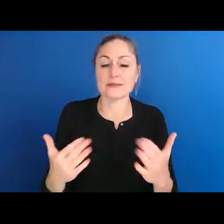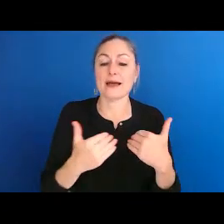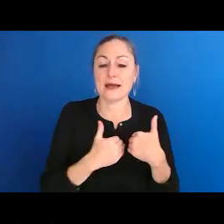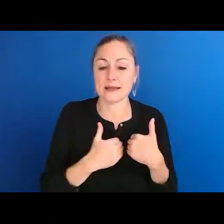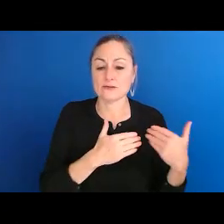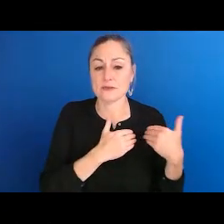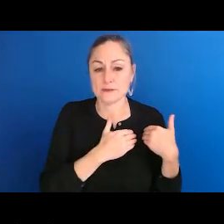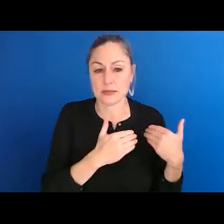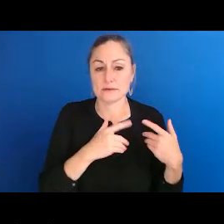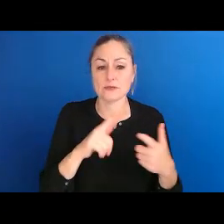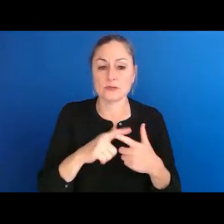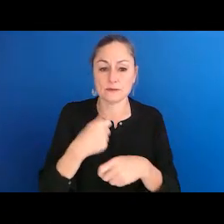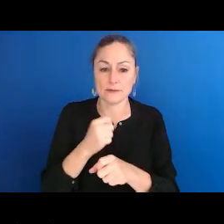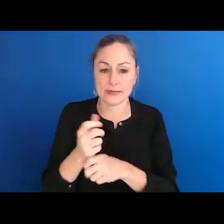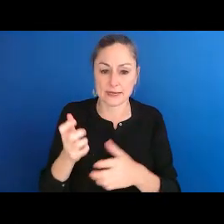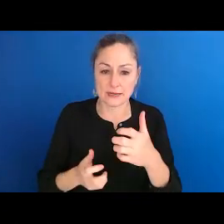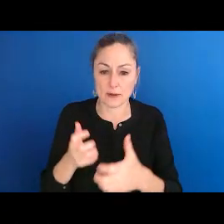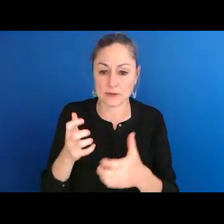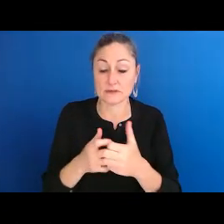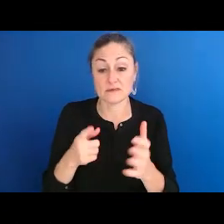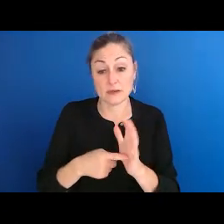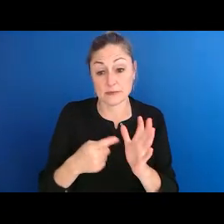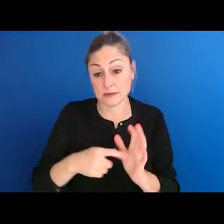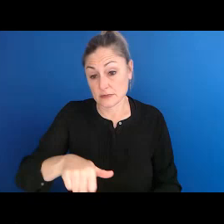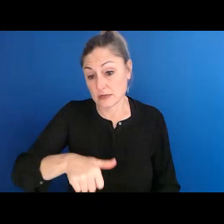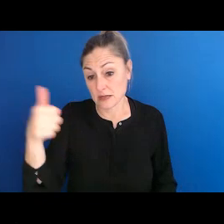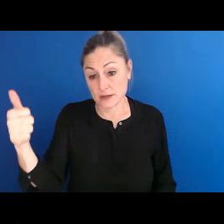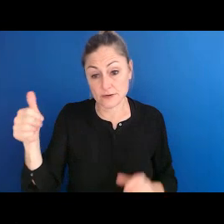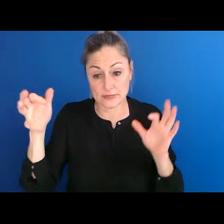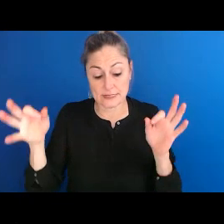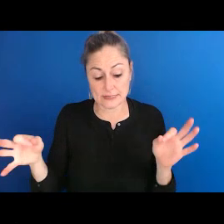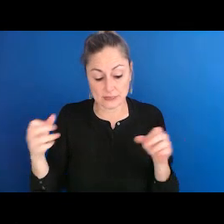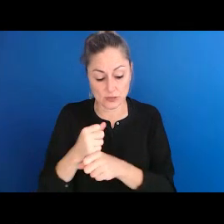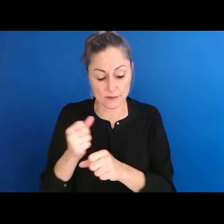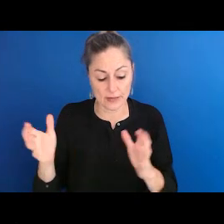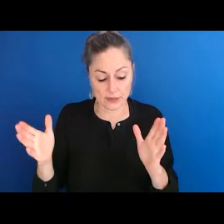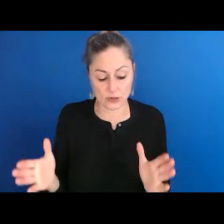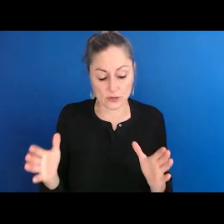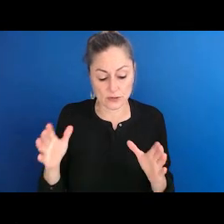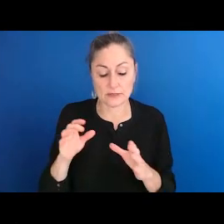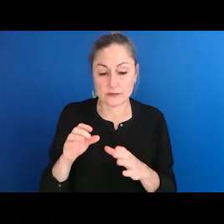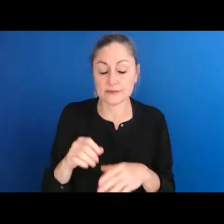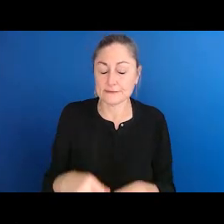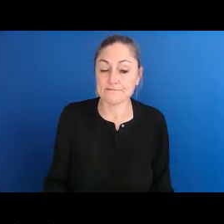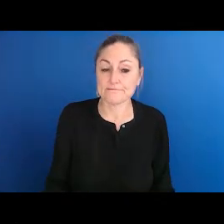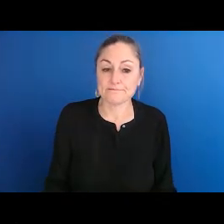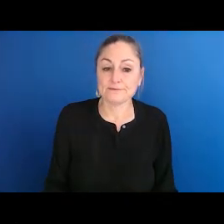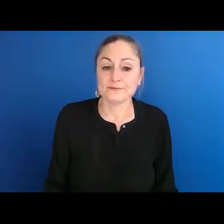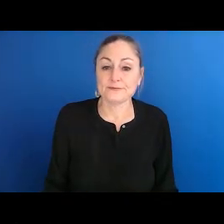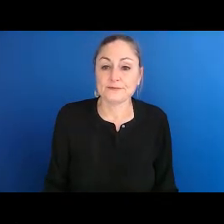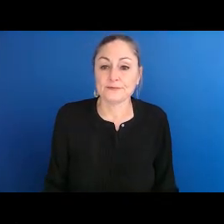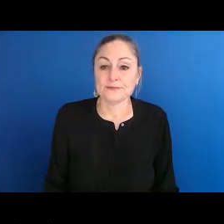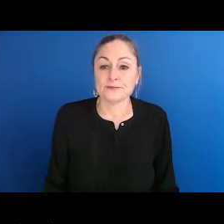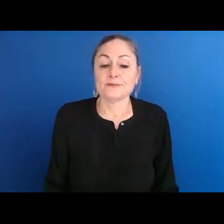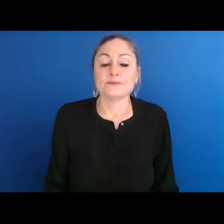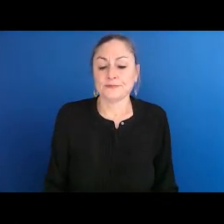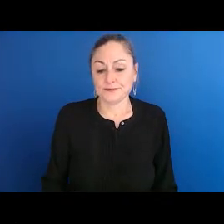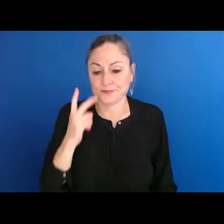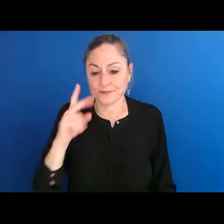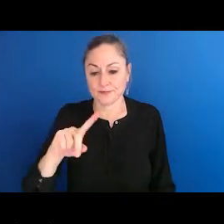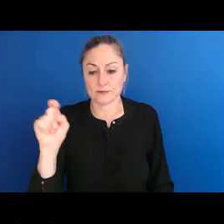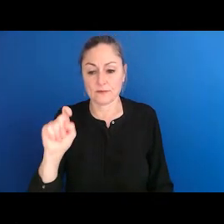these accommodations. Sometimes it's other decision makers in housing as well. I see a question in the